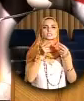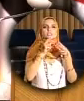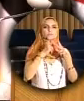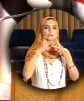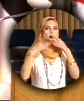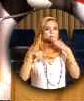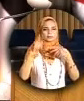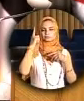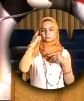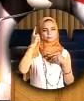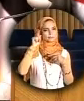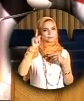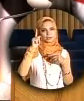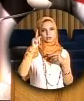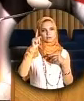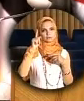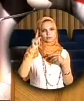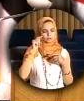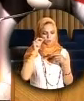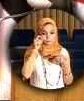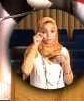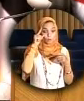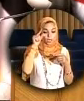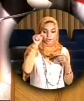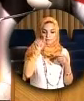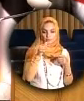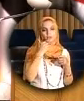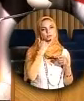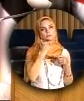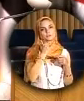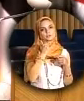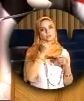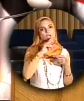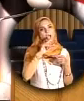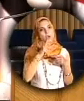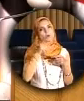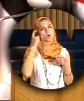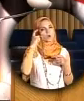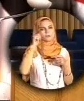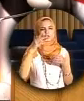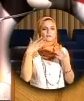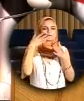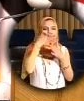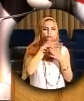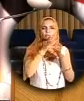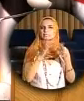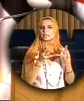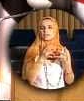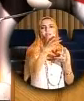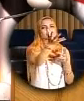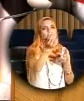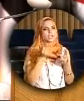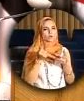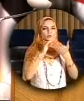afford the steep cost of acquiring, installing, and maintaining computers, as well as obtaining